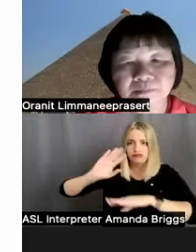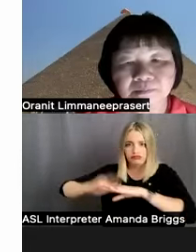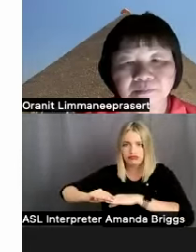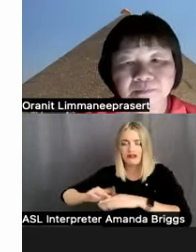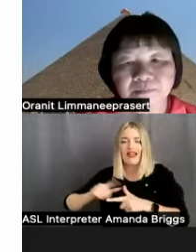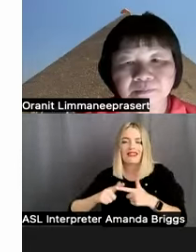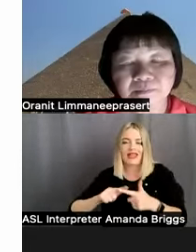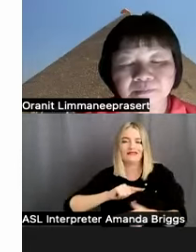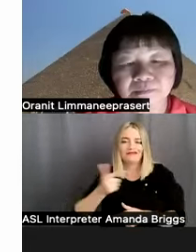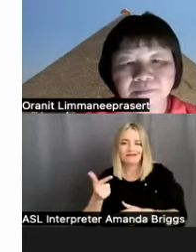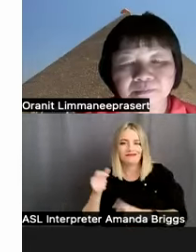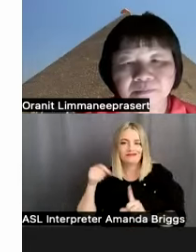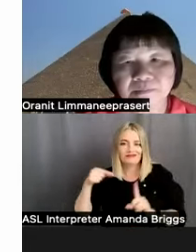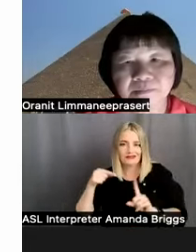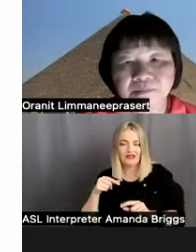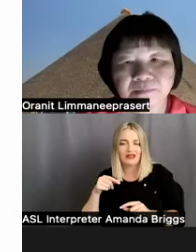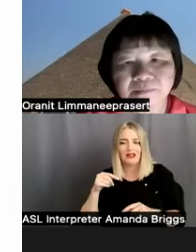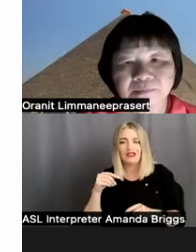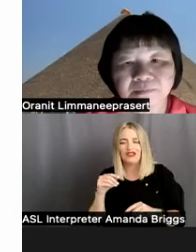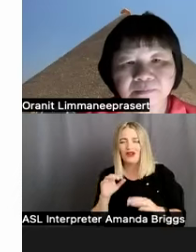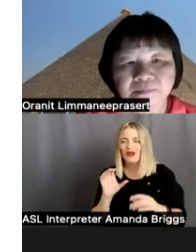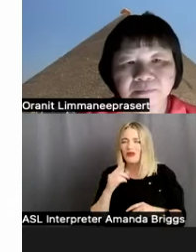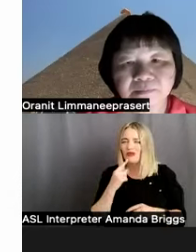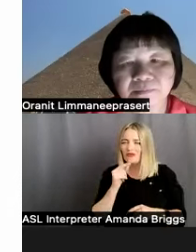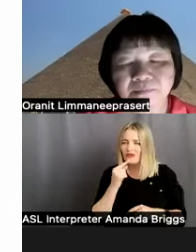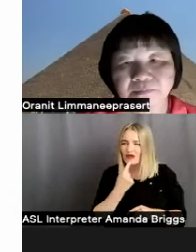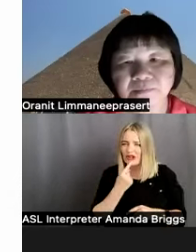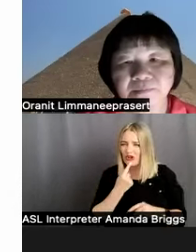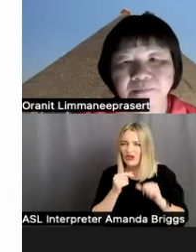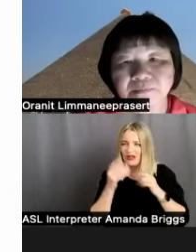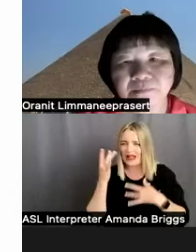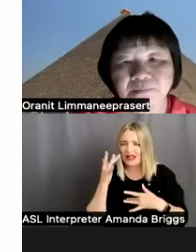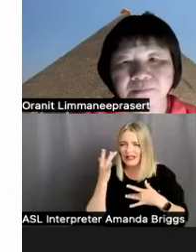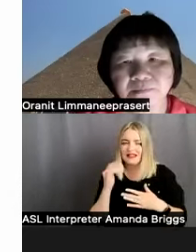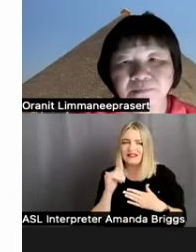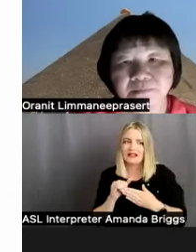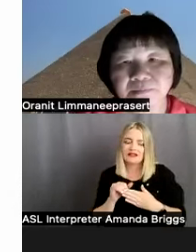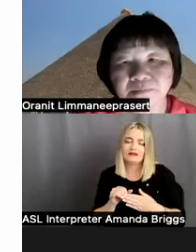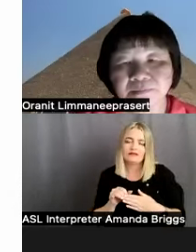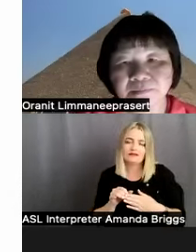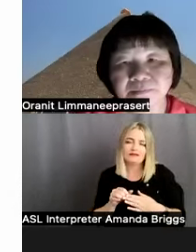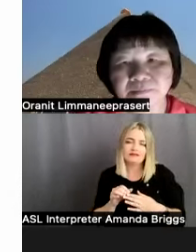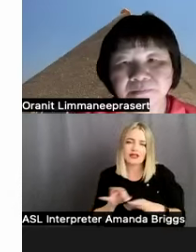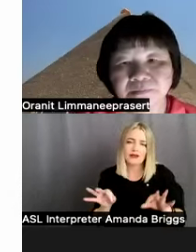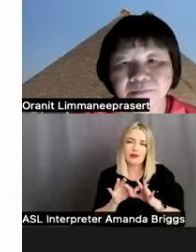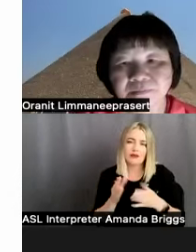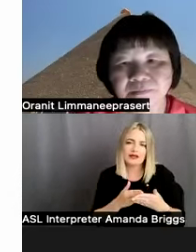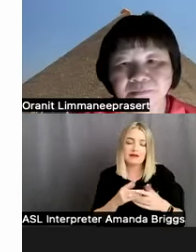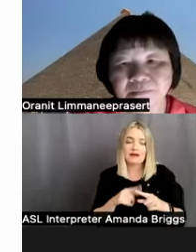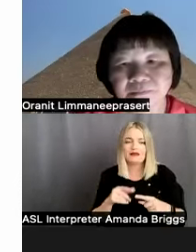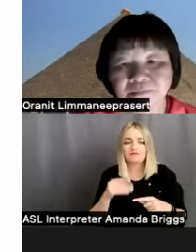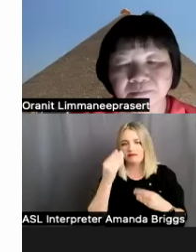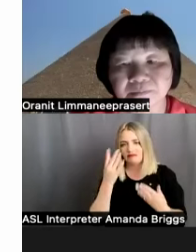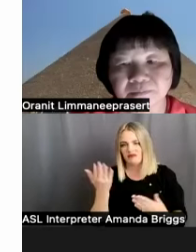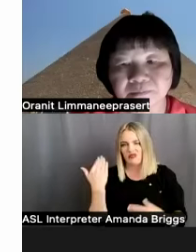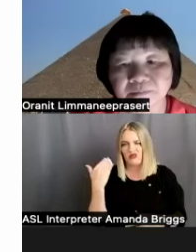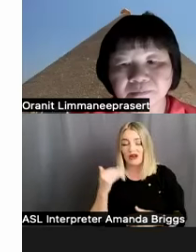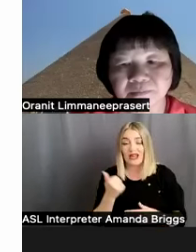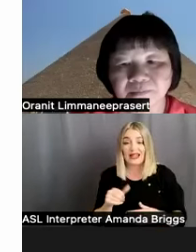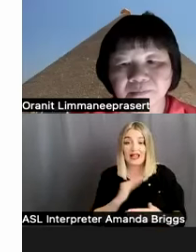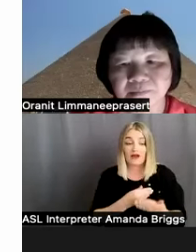like critical illness seemed like an important piece for us. But Again, as we noted earlier, with any of our